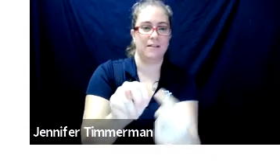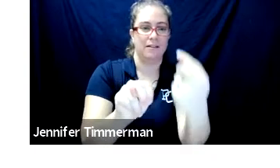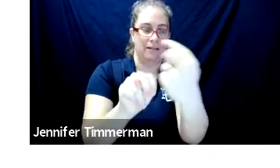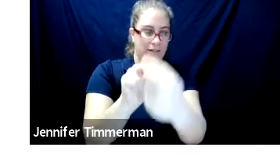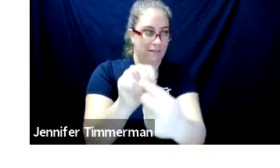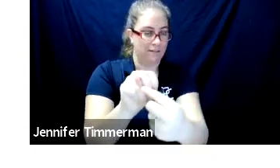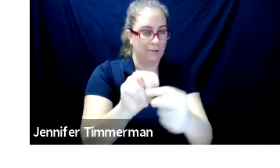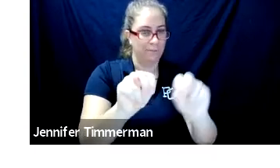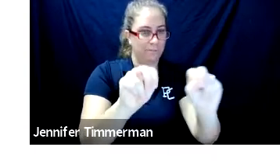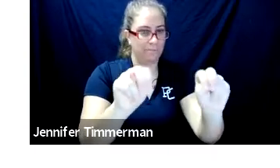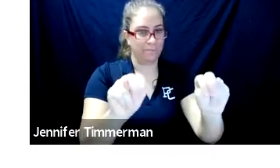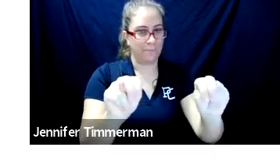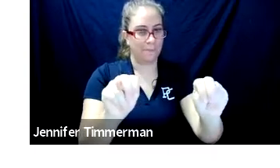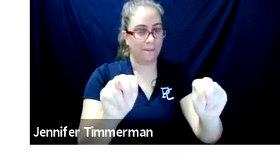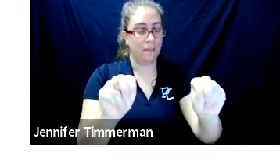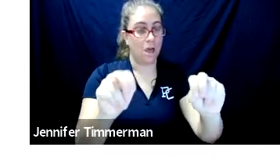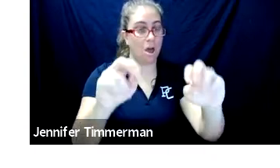letter.